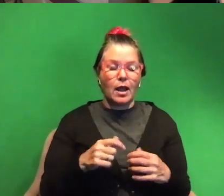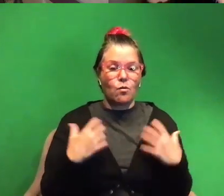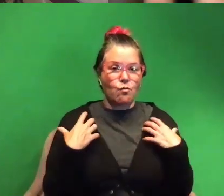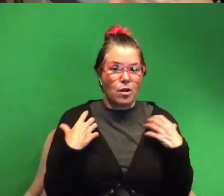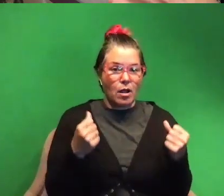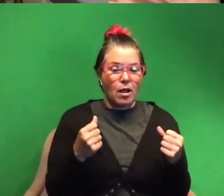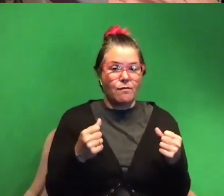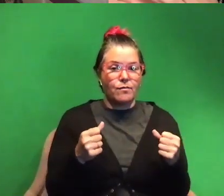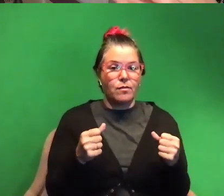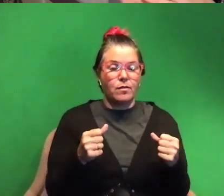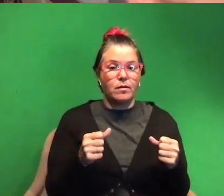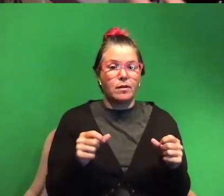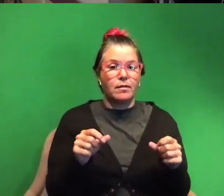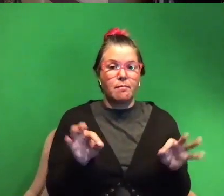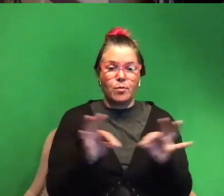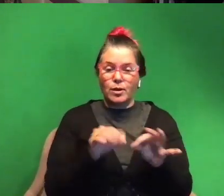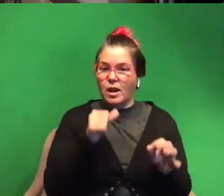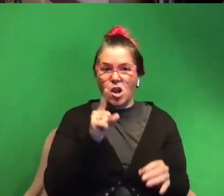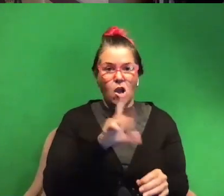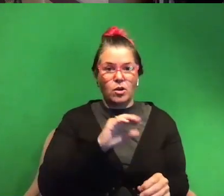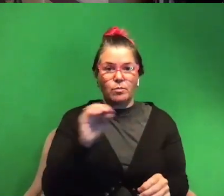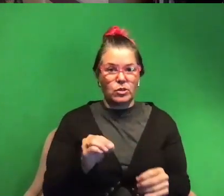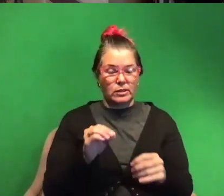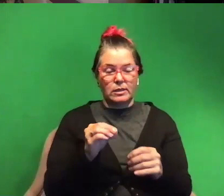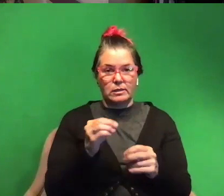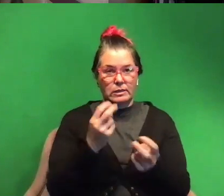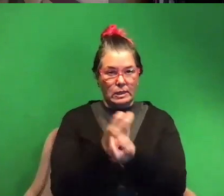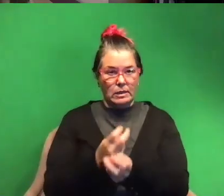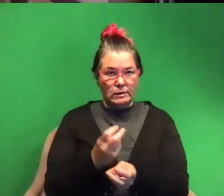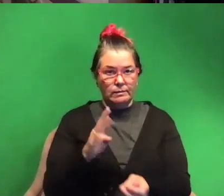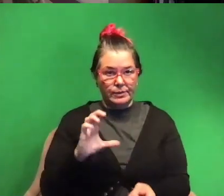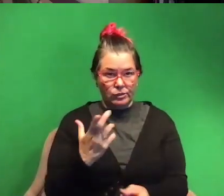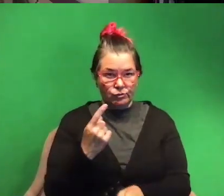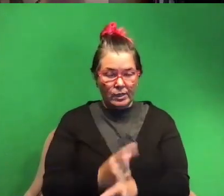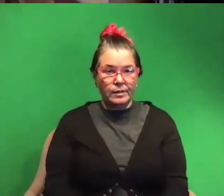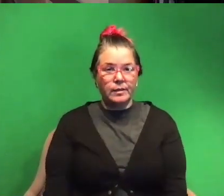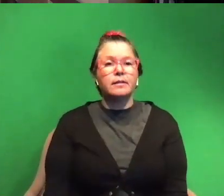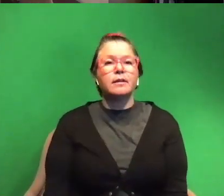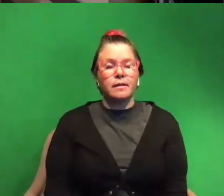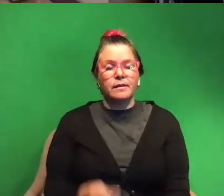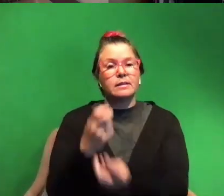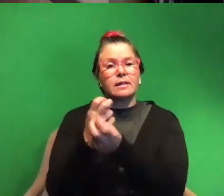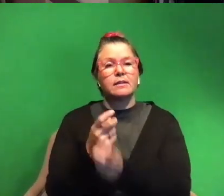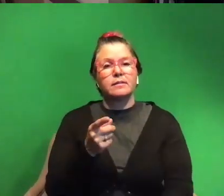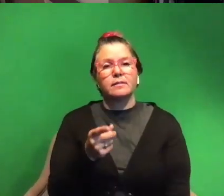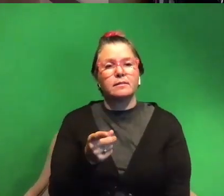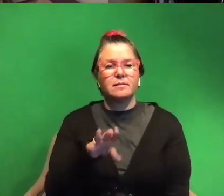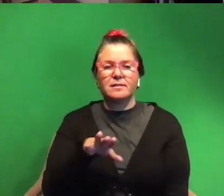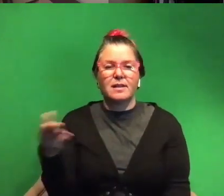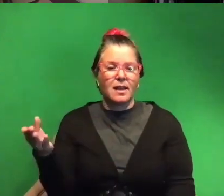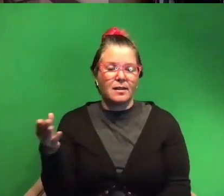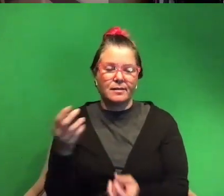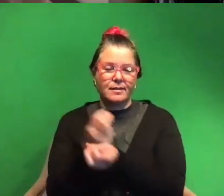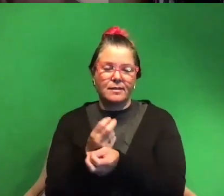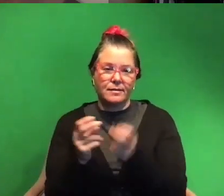are not 100% bleached, like the skeletons that you have, correct? So yeah, these skeletons that I have are like dead skeletons,